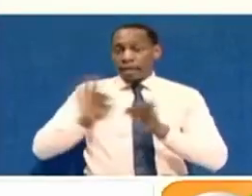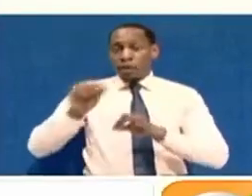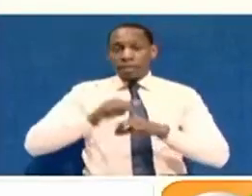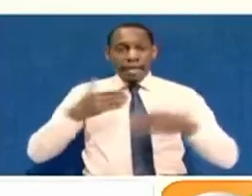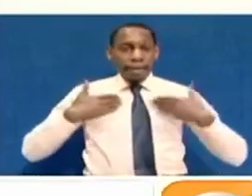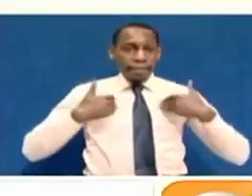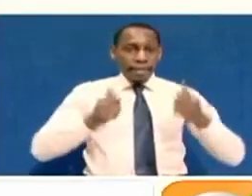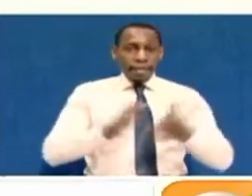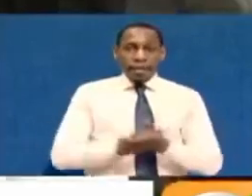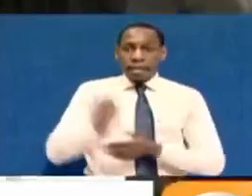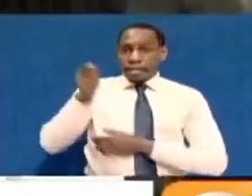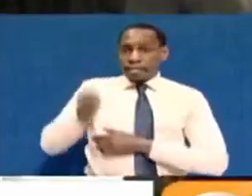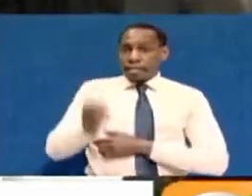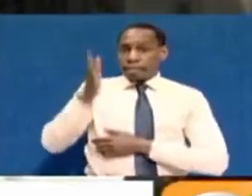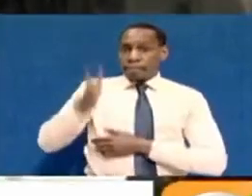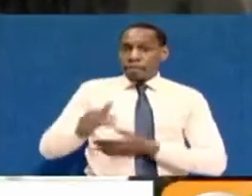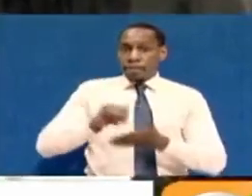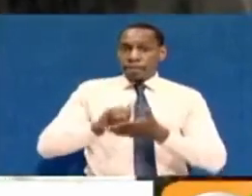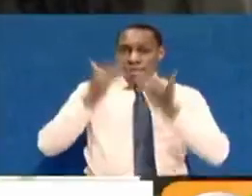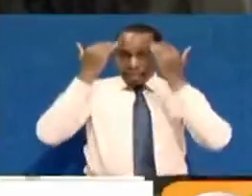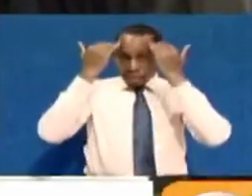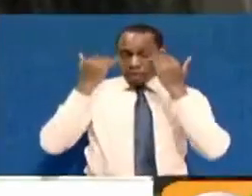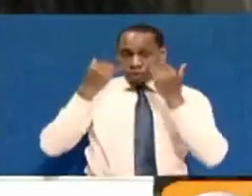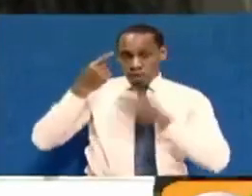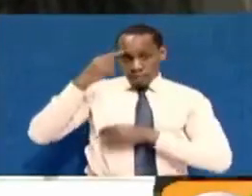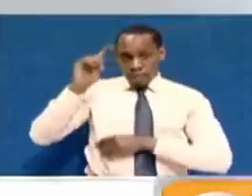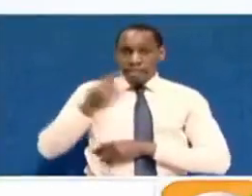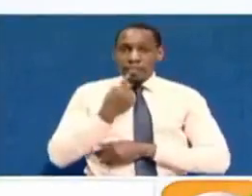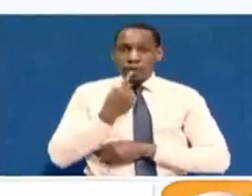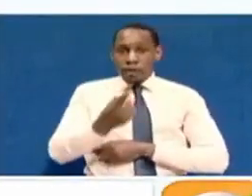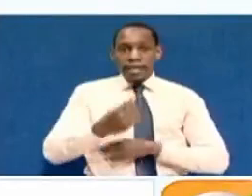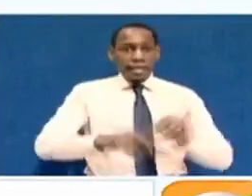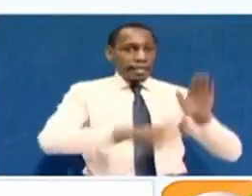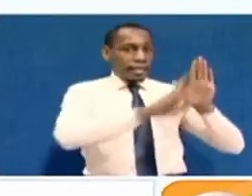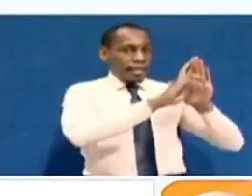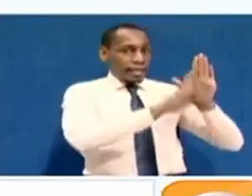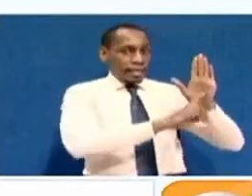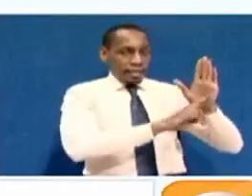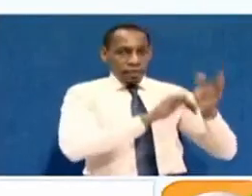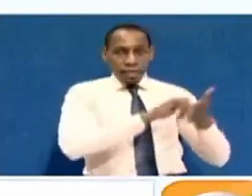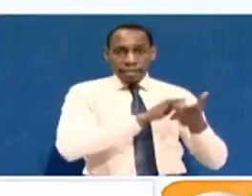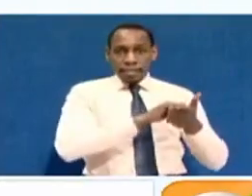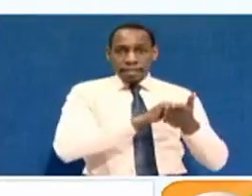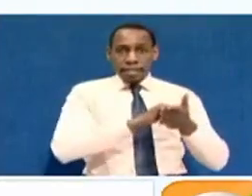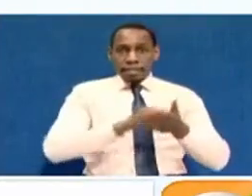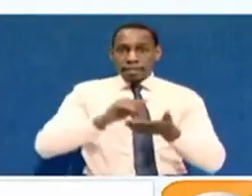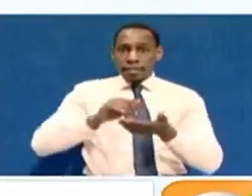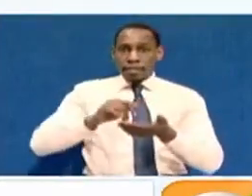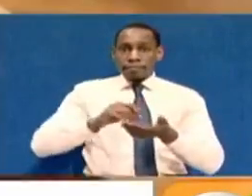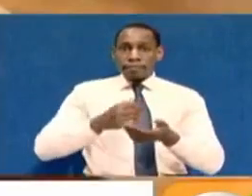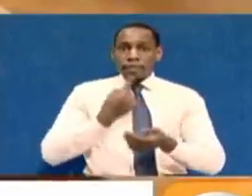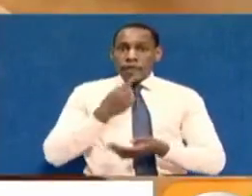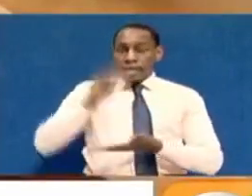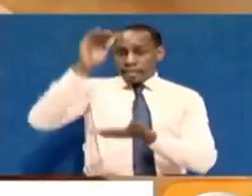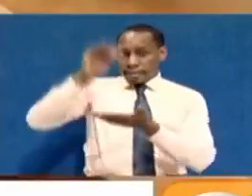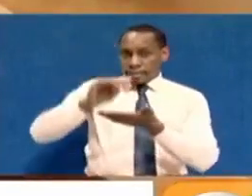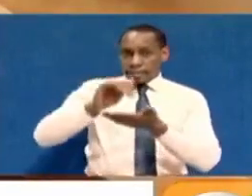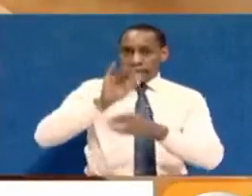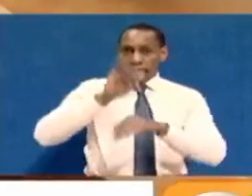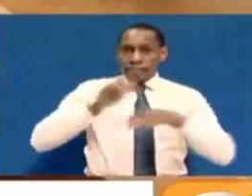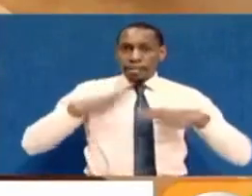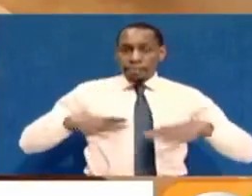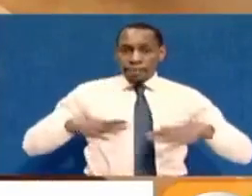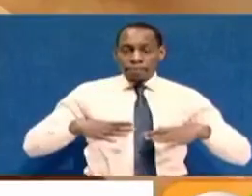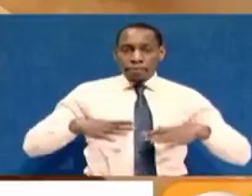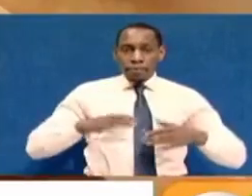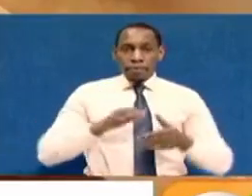heal. The magistrate saying judicial policy, sentencing guidelines, case law, mitigation by the accused and the victim's